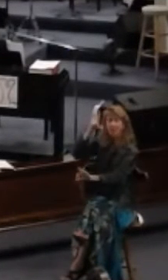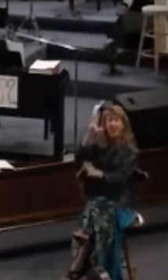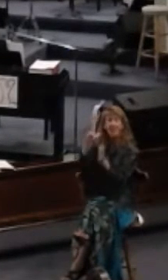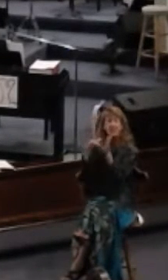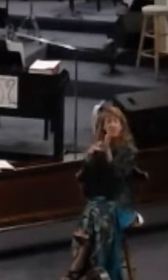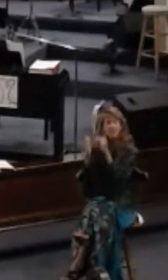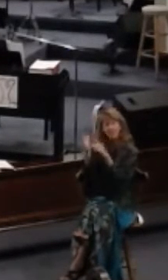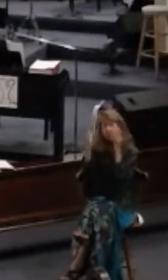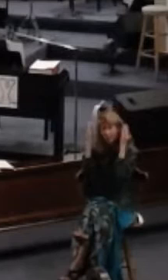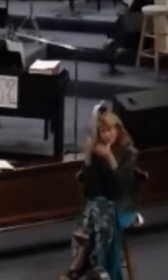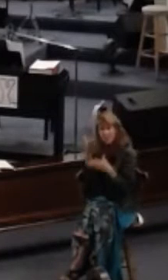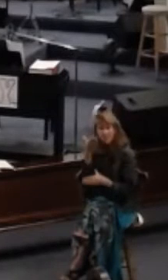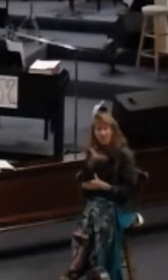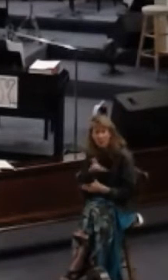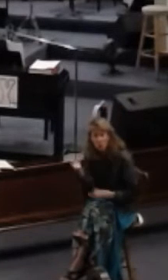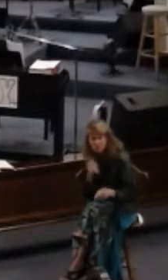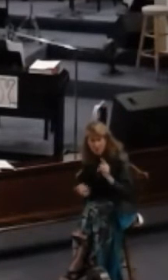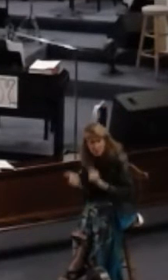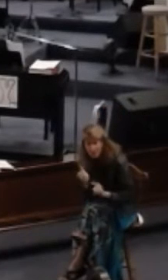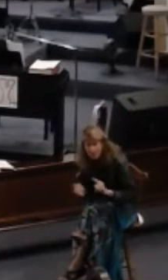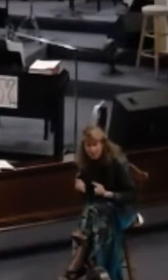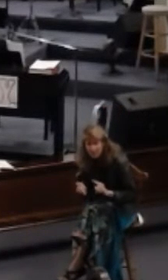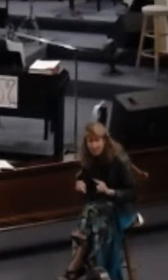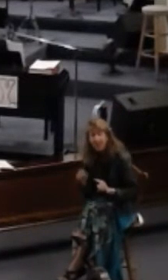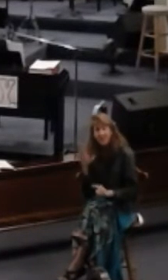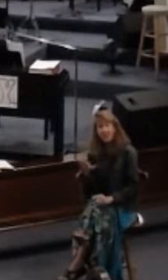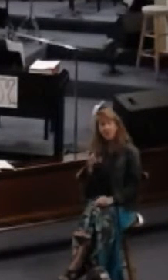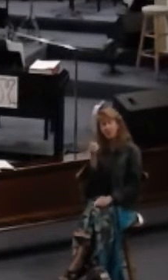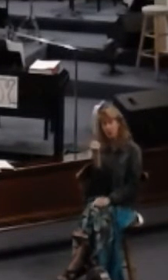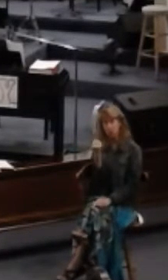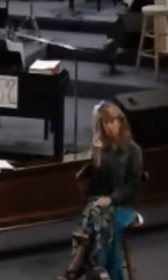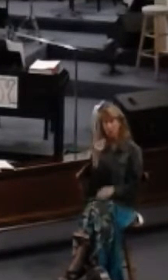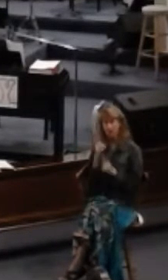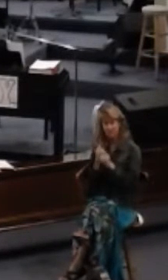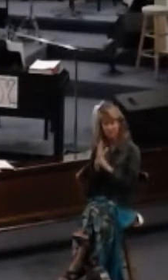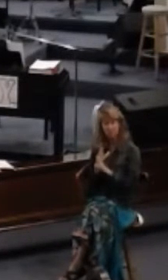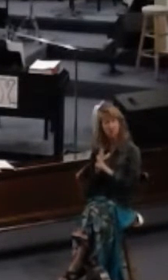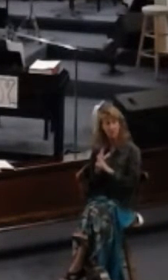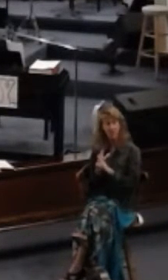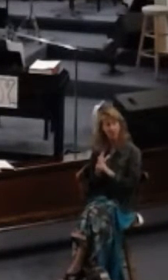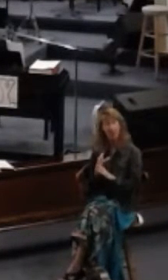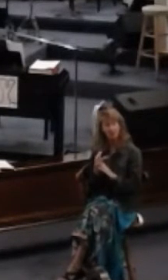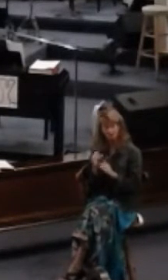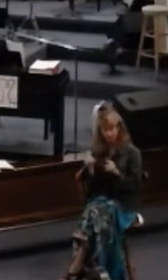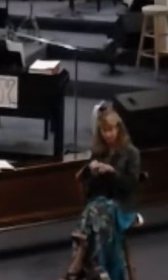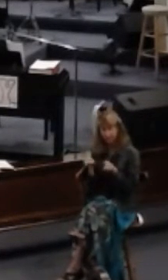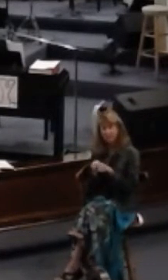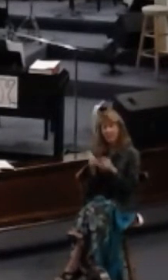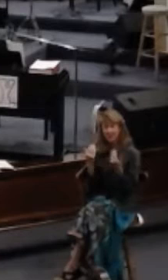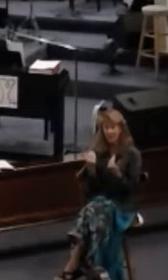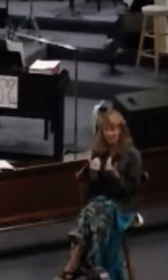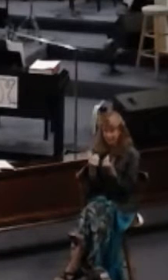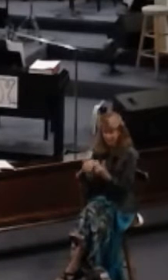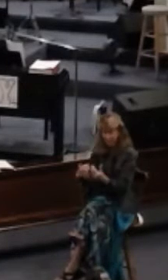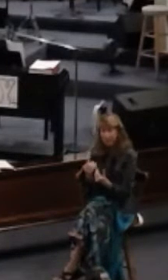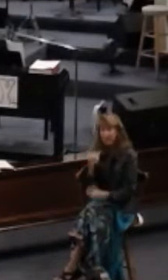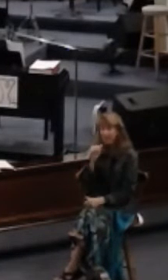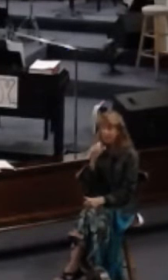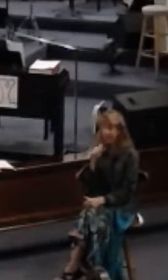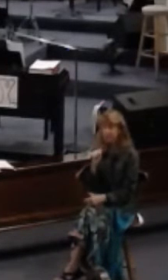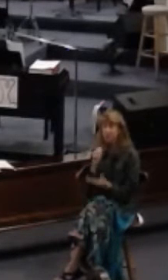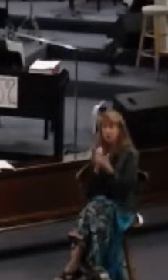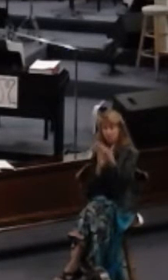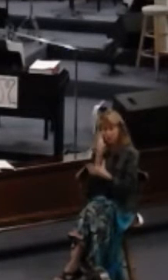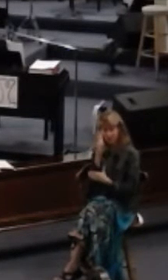the outcasts of society. Even his 12 disciples weren't all that impressive. And now here in Luke or in Acts chapter 6,